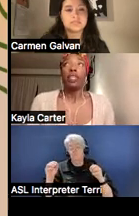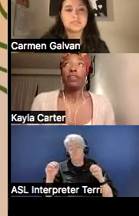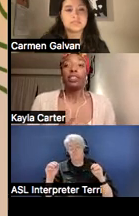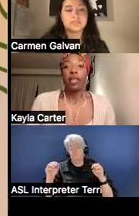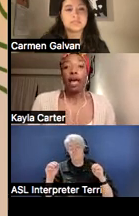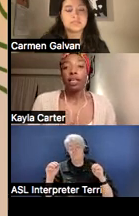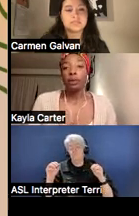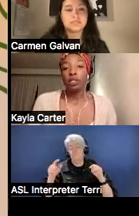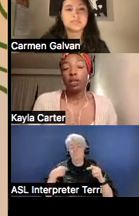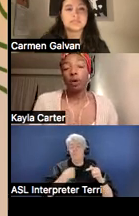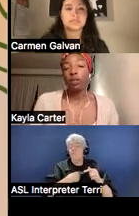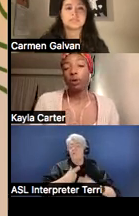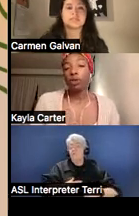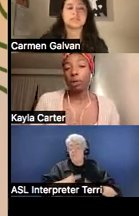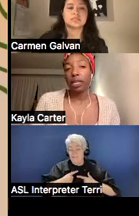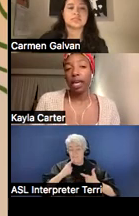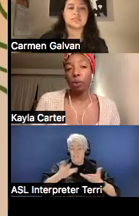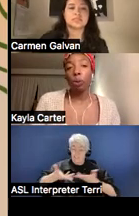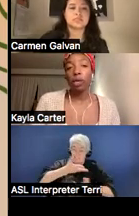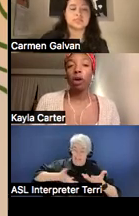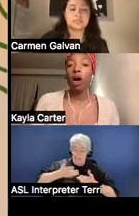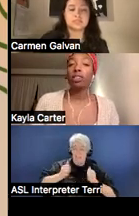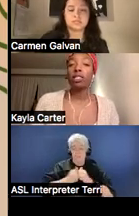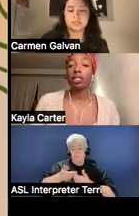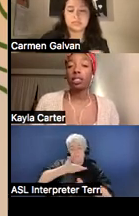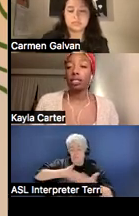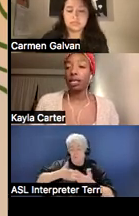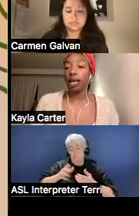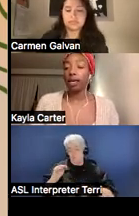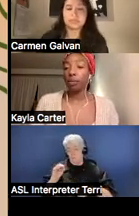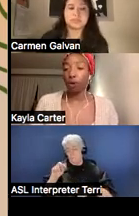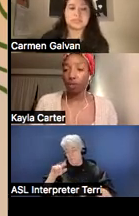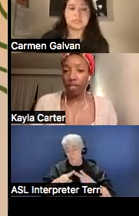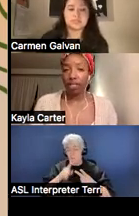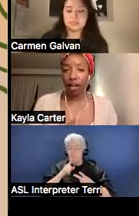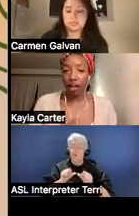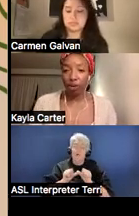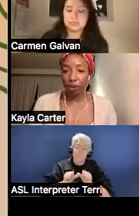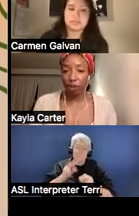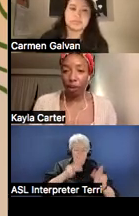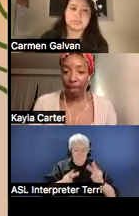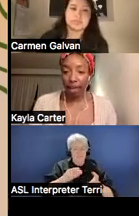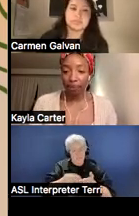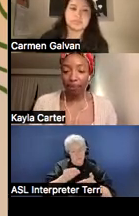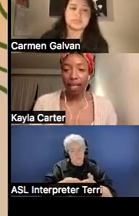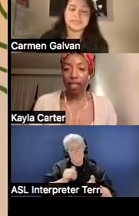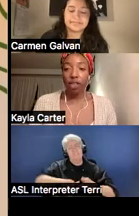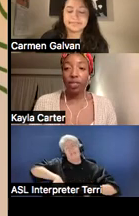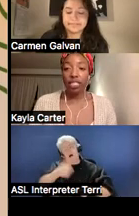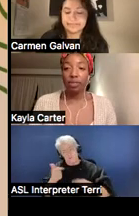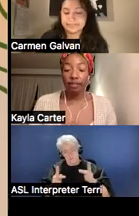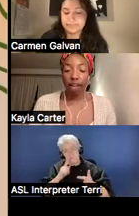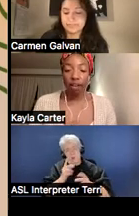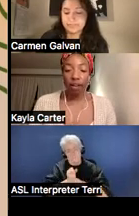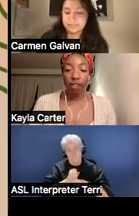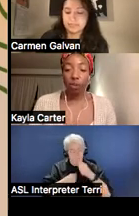we live in a society, especially with social media, where we are constantly seeing purchases that other people are making. And though it